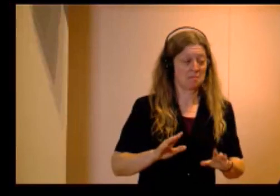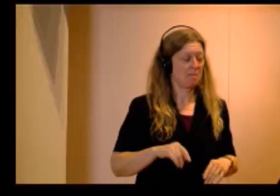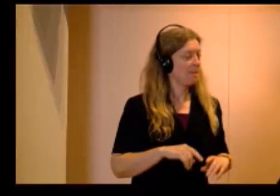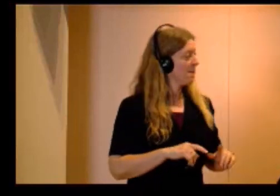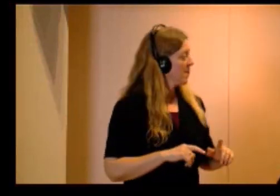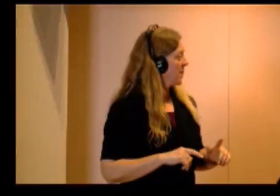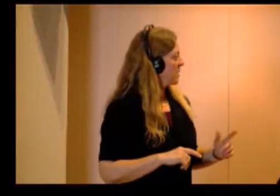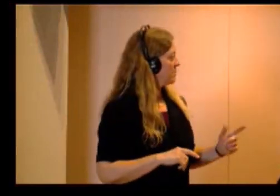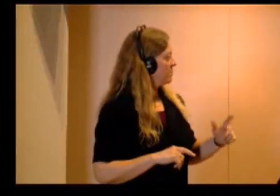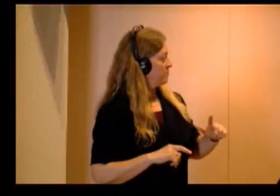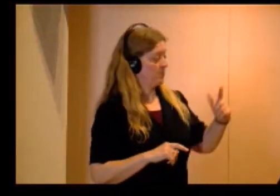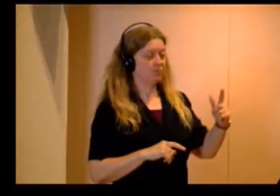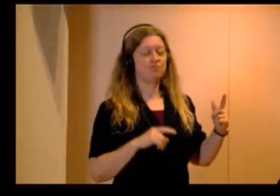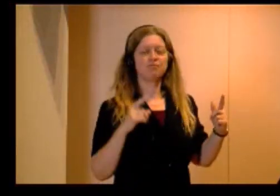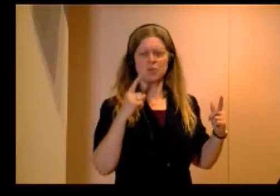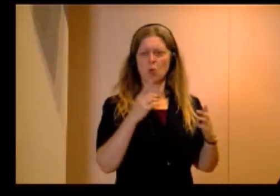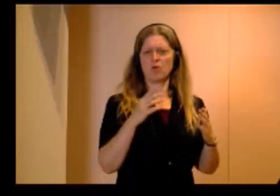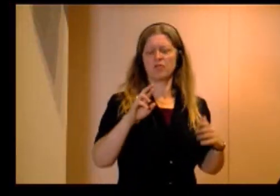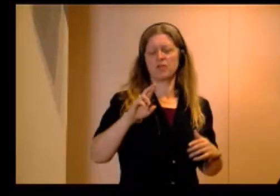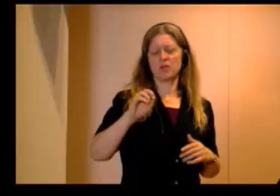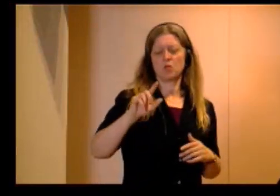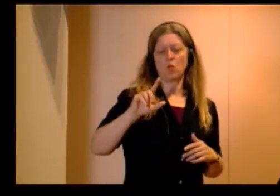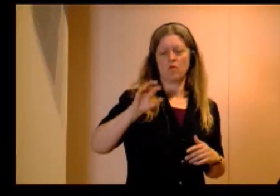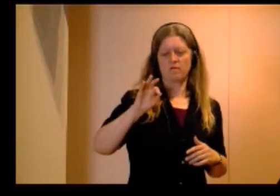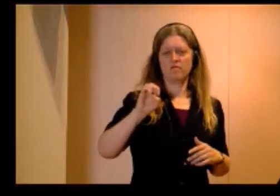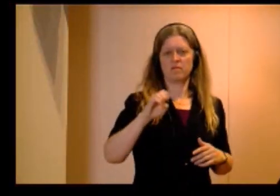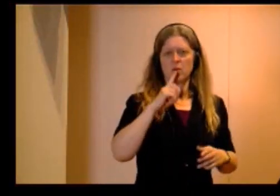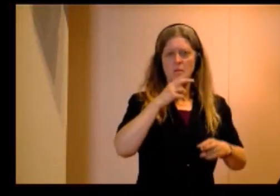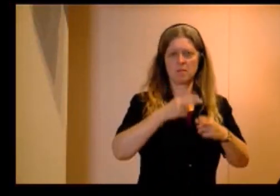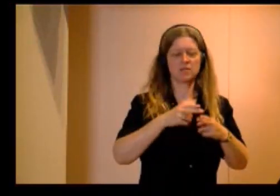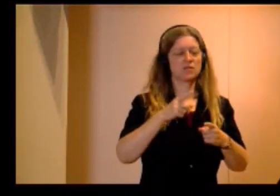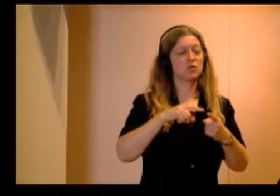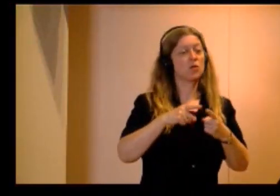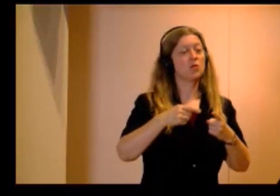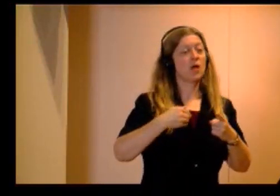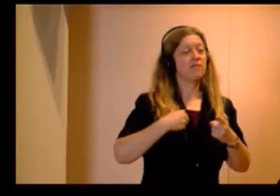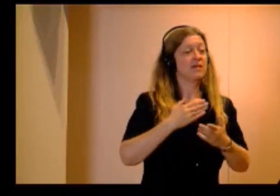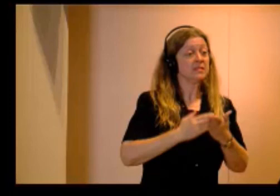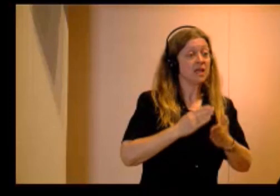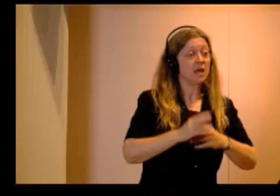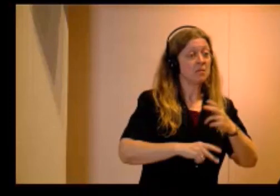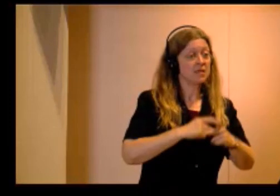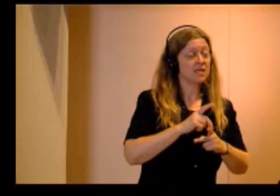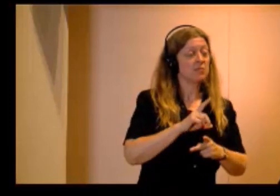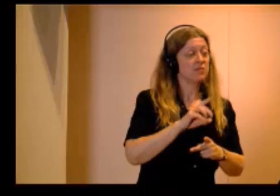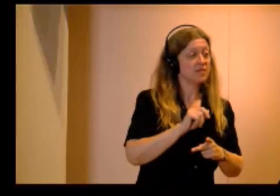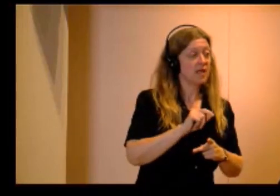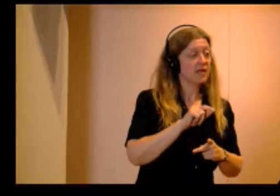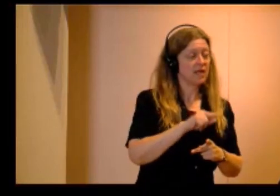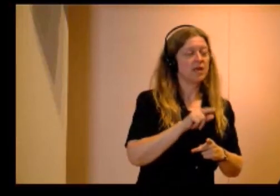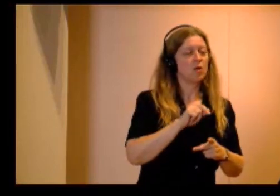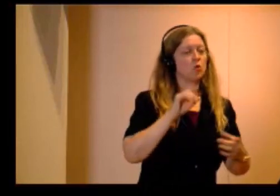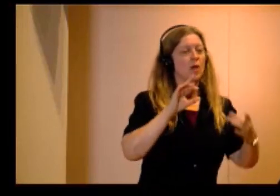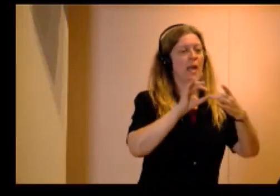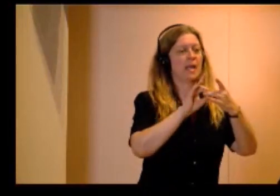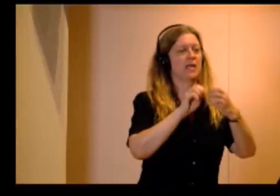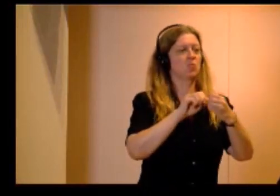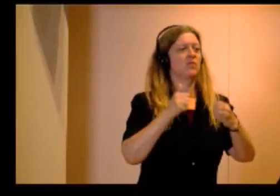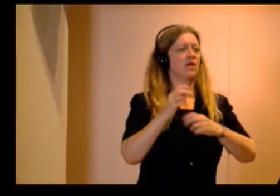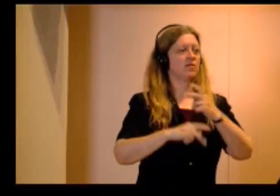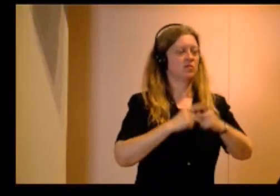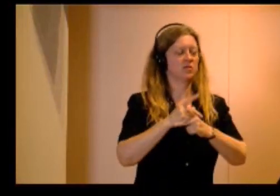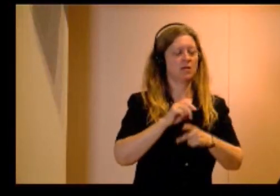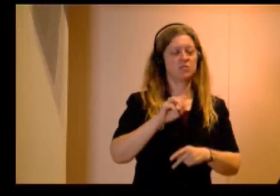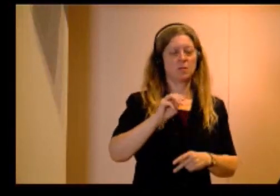once you have some type of metadata, you have this awesome ability to go out and link it with other types of metadata, right? And so this idea of